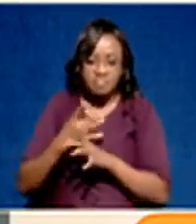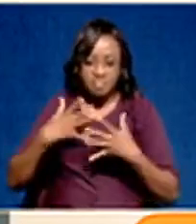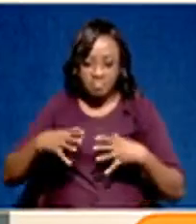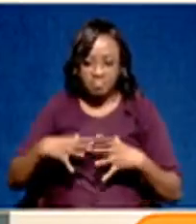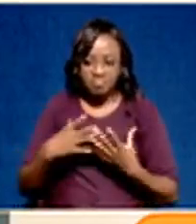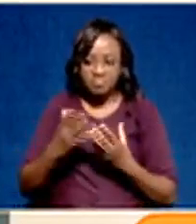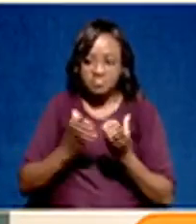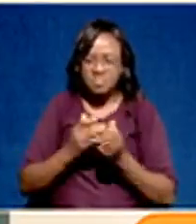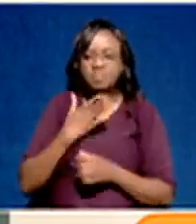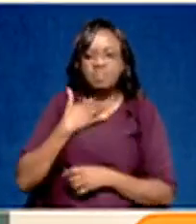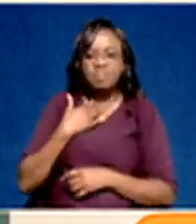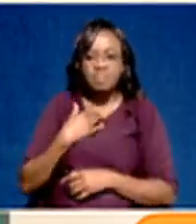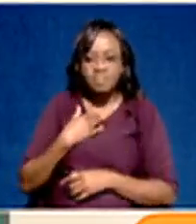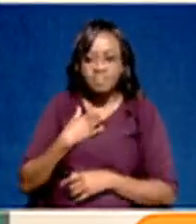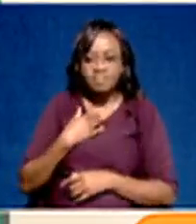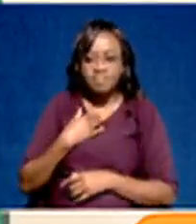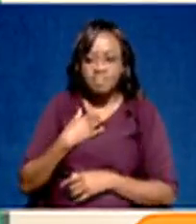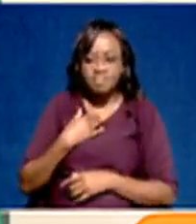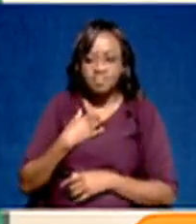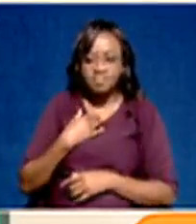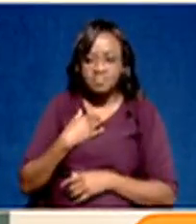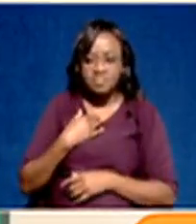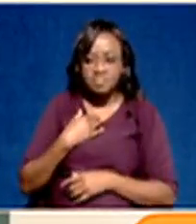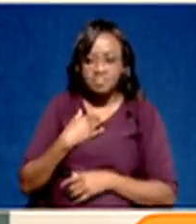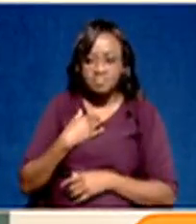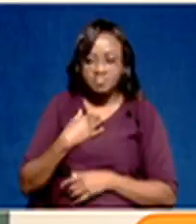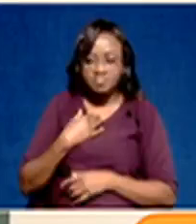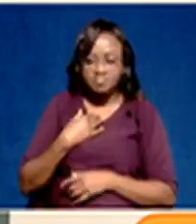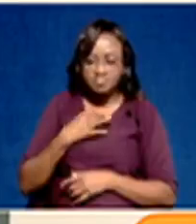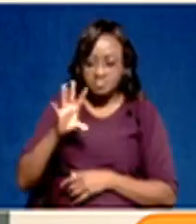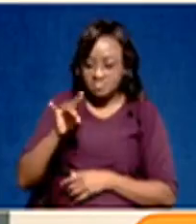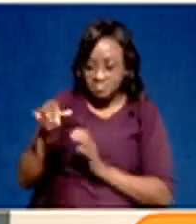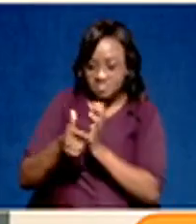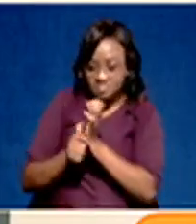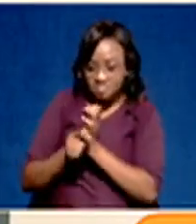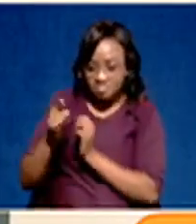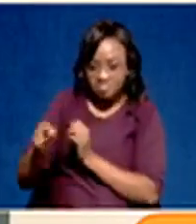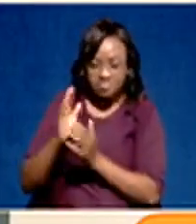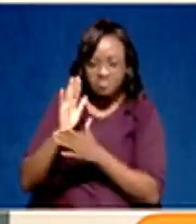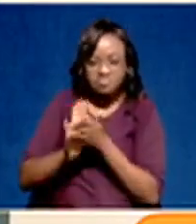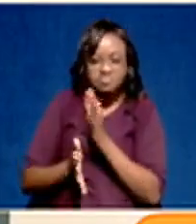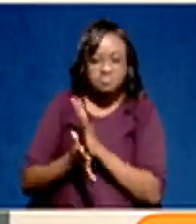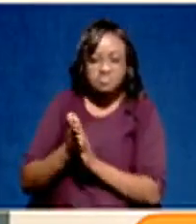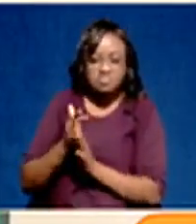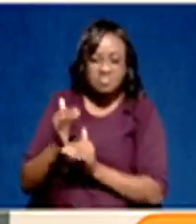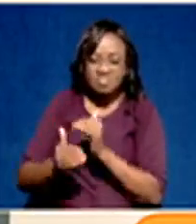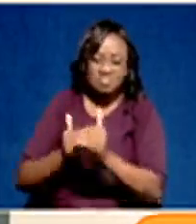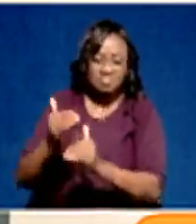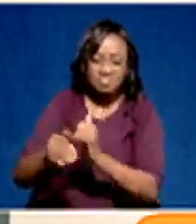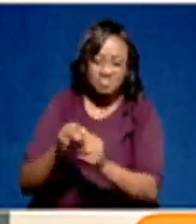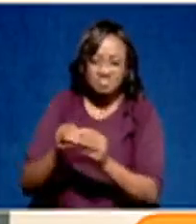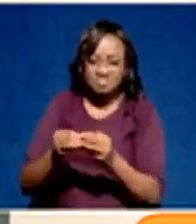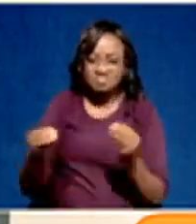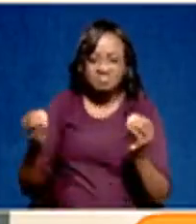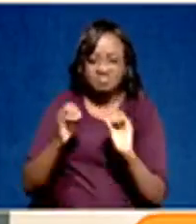like just directly take the grains and cereals from the warehouse without having to go through a lot of, just take